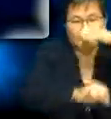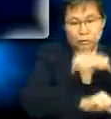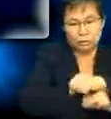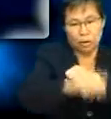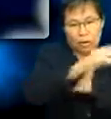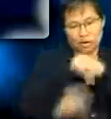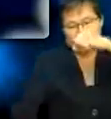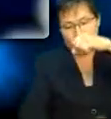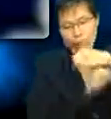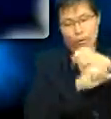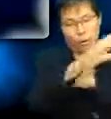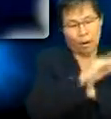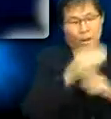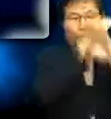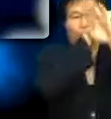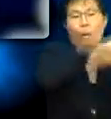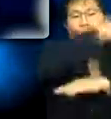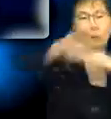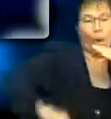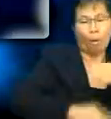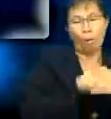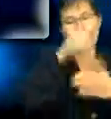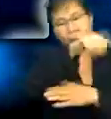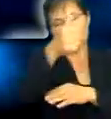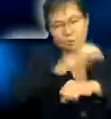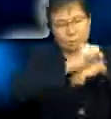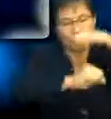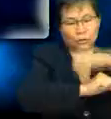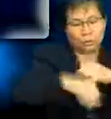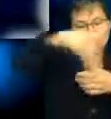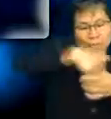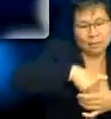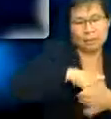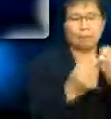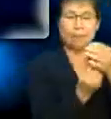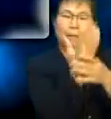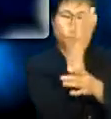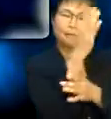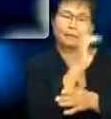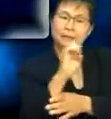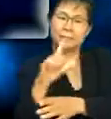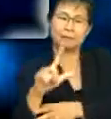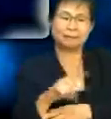and support and protects all other structures inside the plant cell.